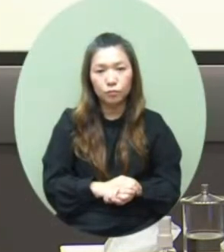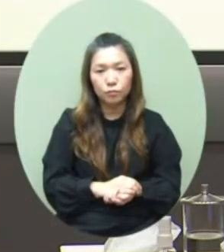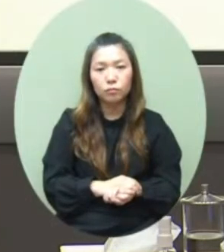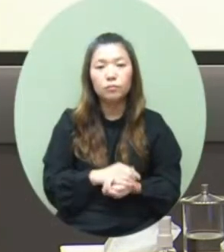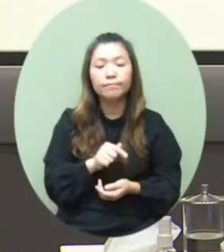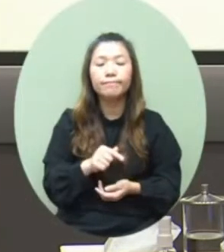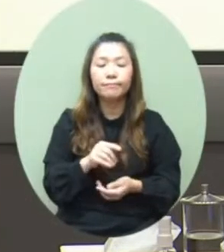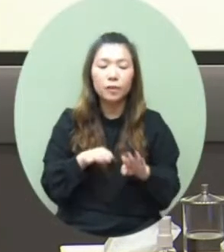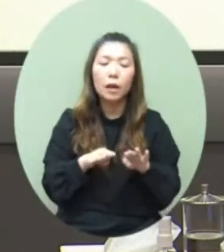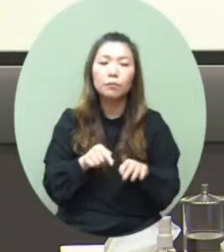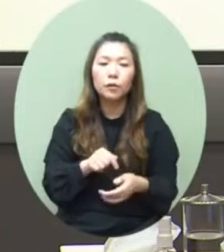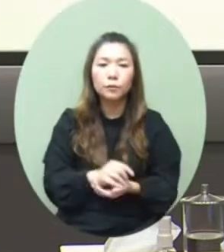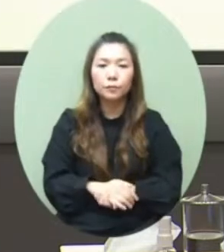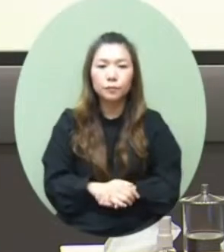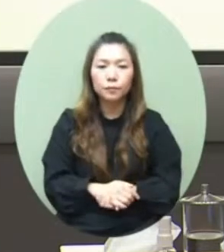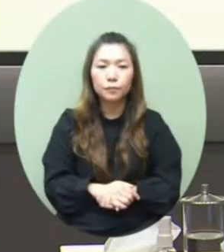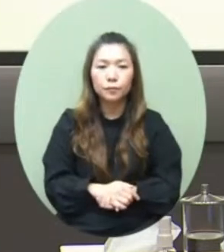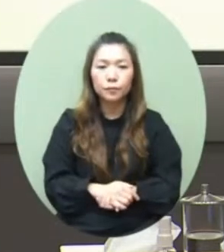the operations.